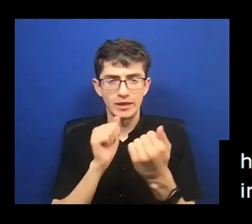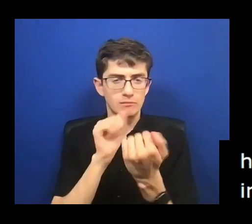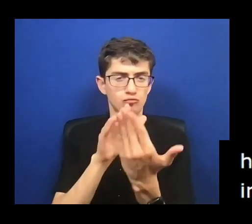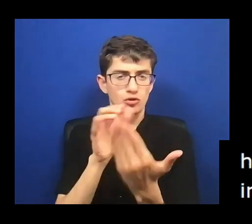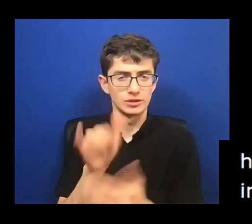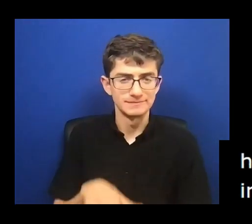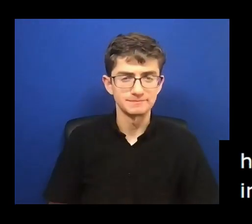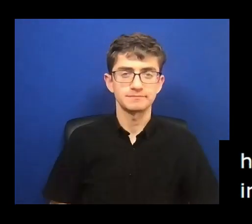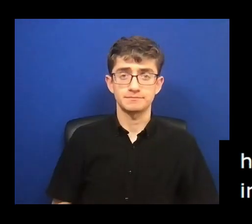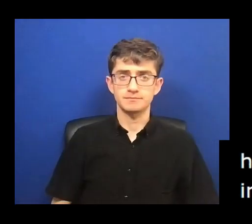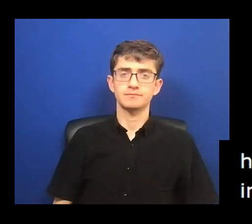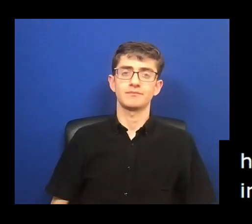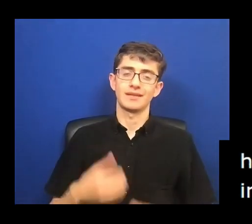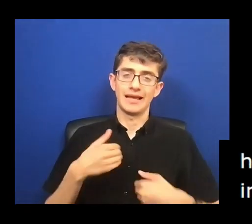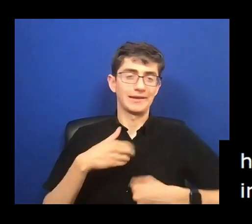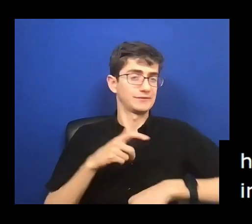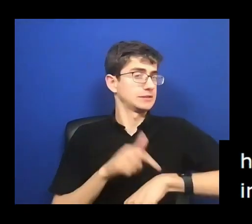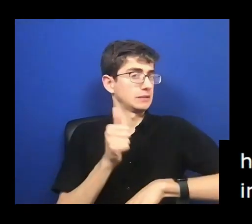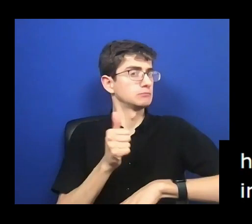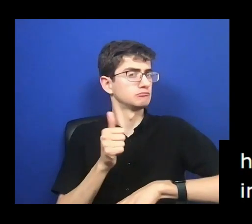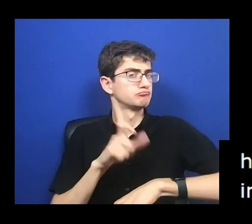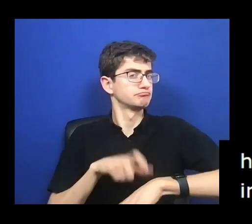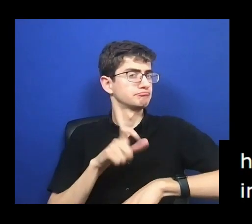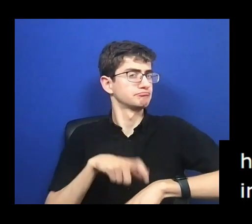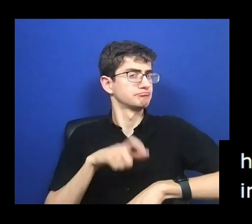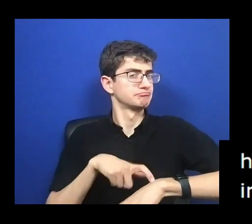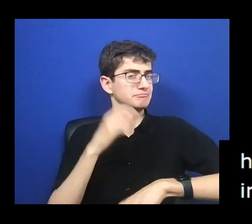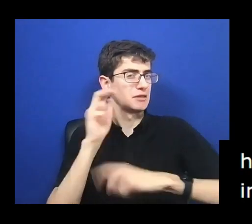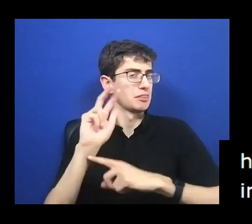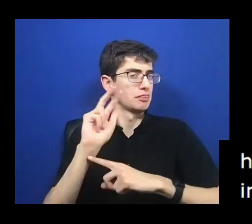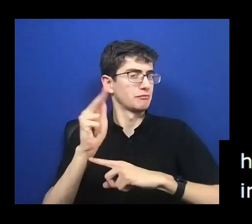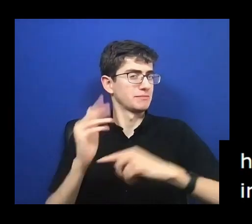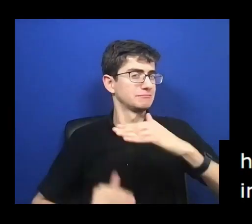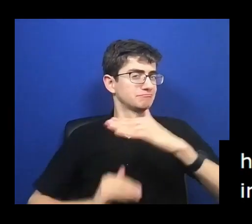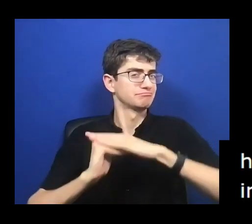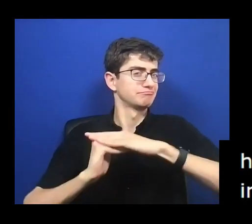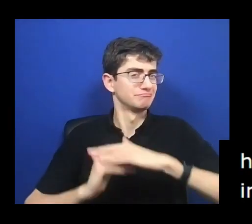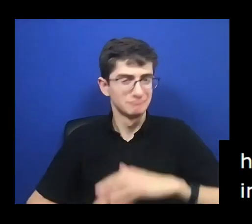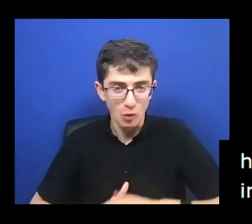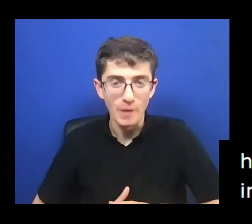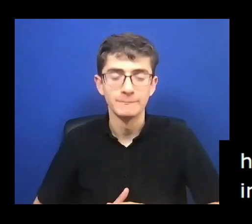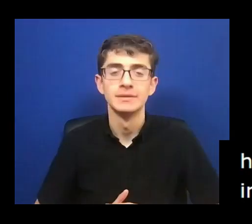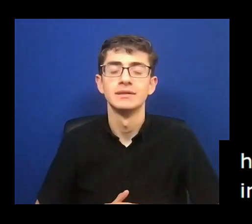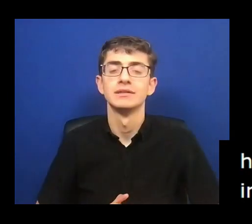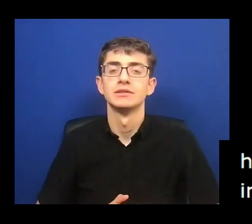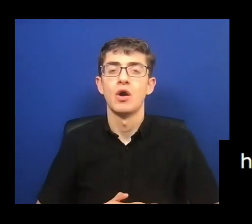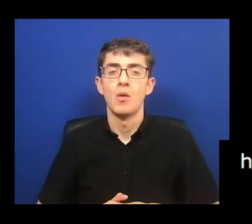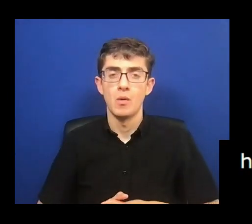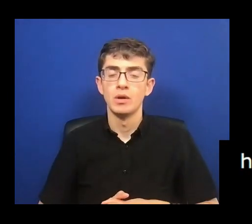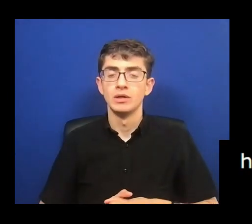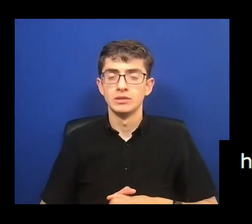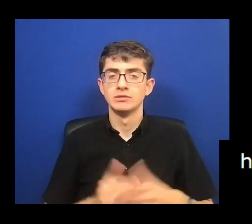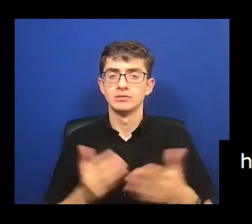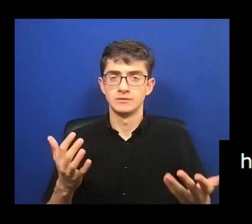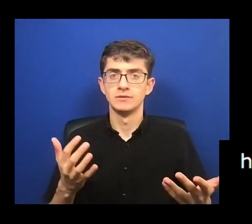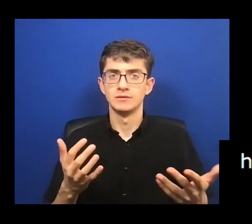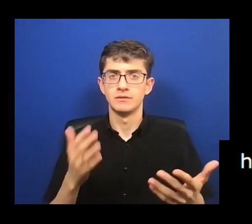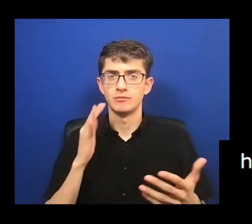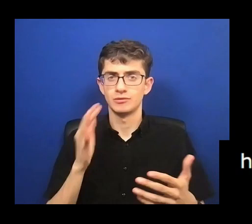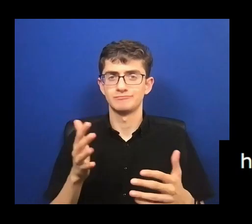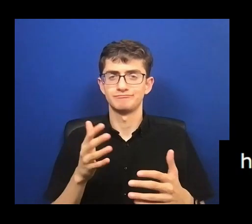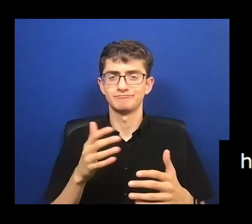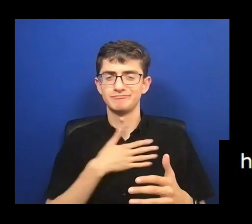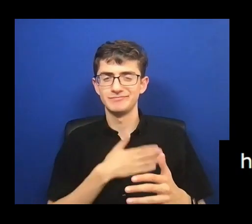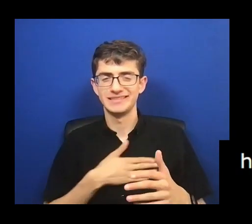I will run the timer to try and again keep it moving, and ask them to come up to the stage in order.